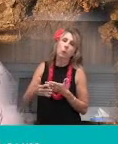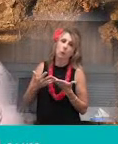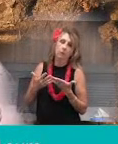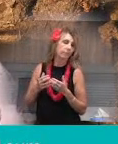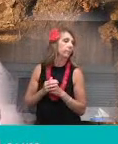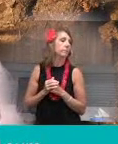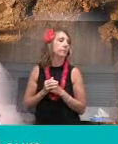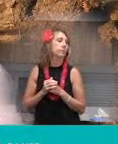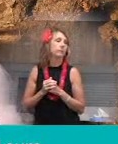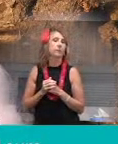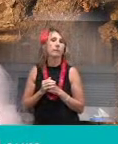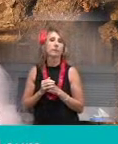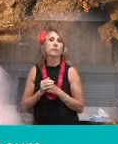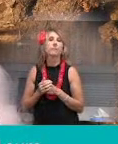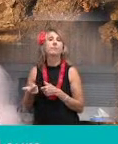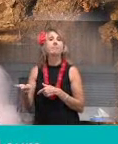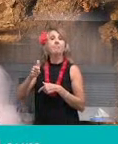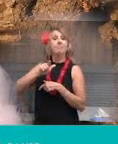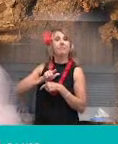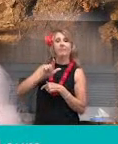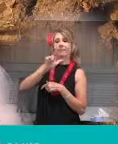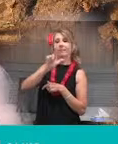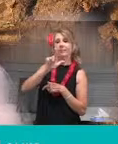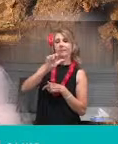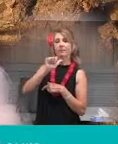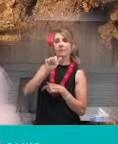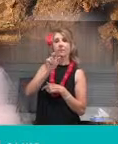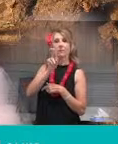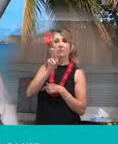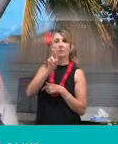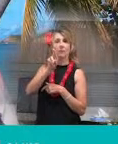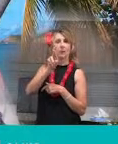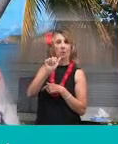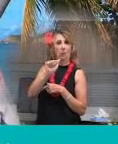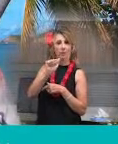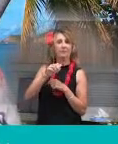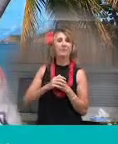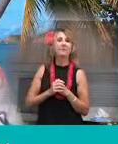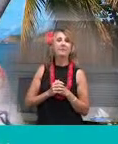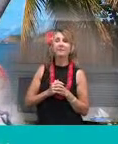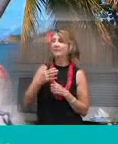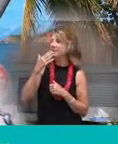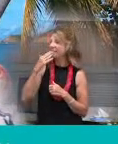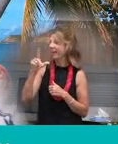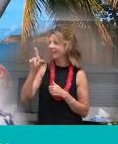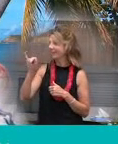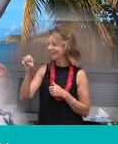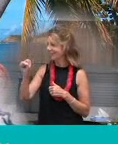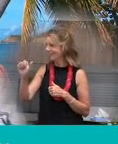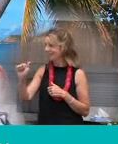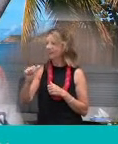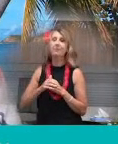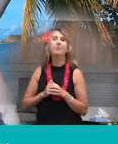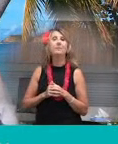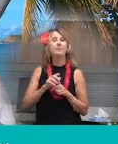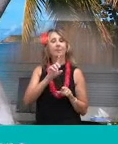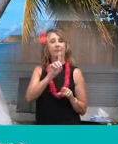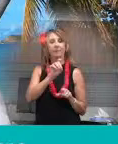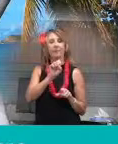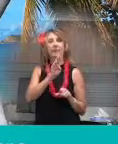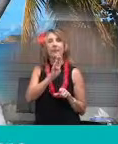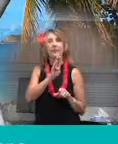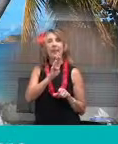And now, here's Laura Callahan. Laura? Thanks, Lisa. Deborah